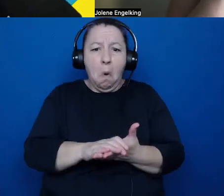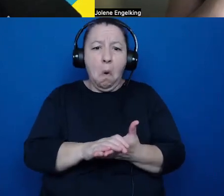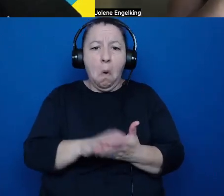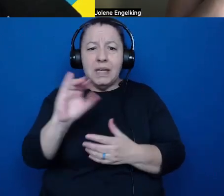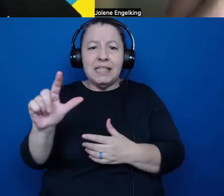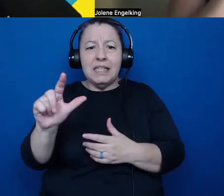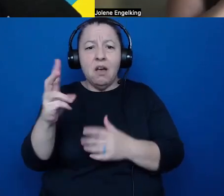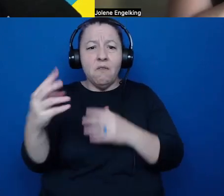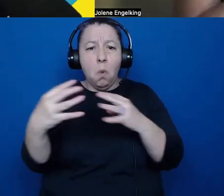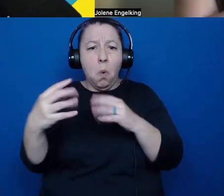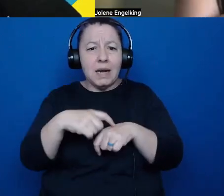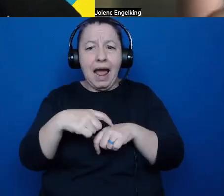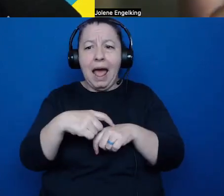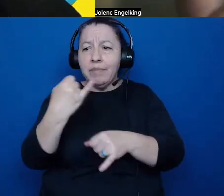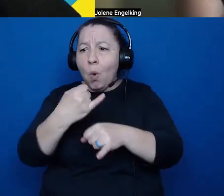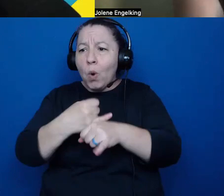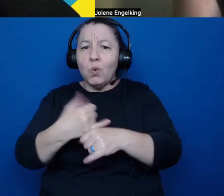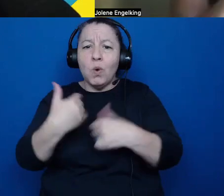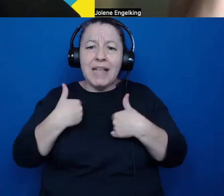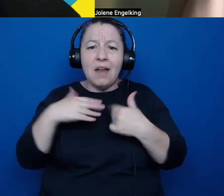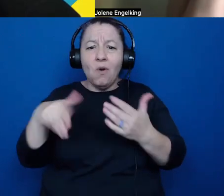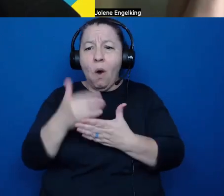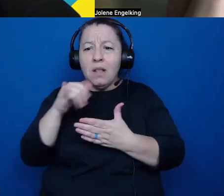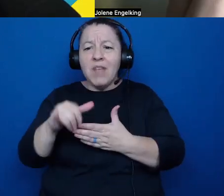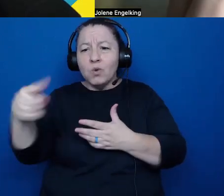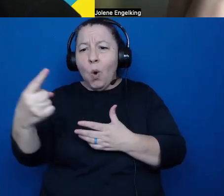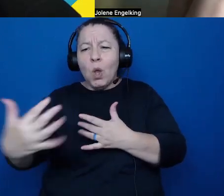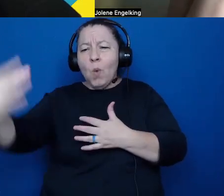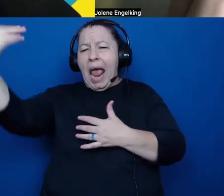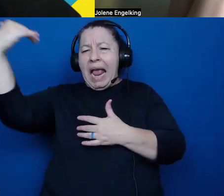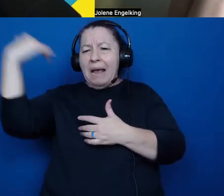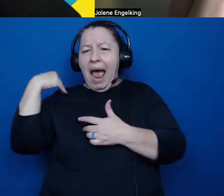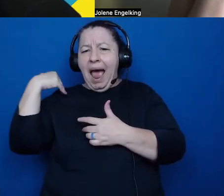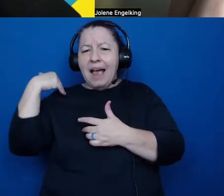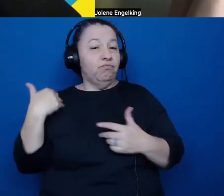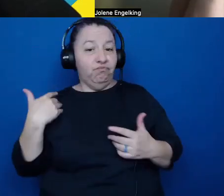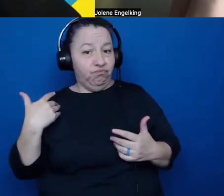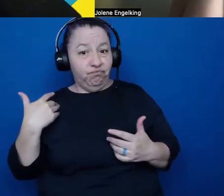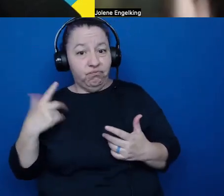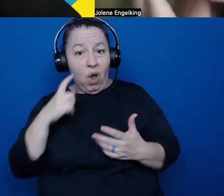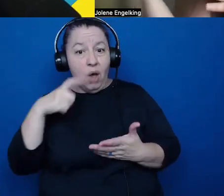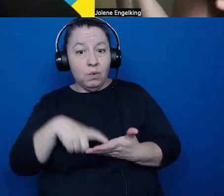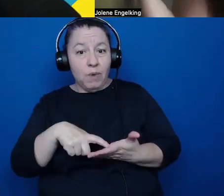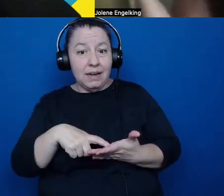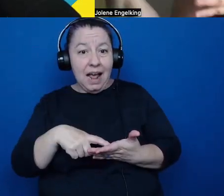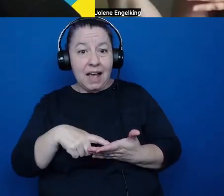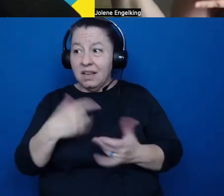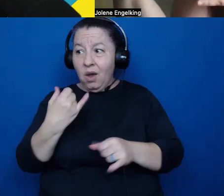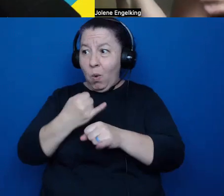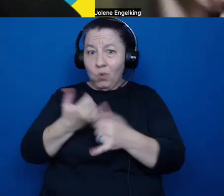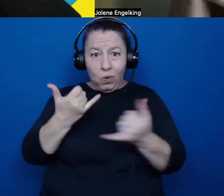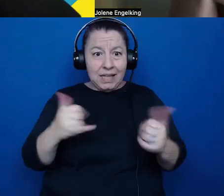times, right? That boarding schools and all of that was only back in the day, right? When we're recognizing that, well, boarding schools are still